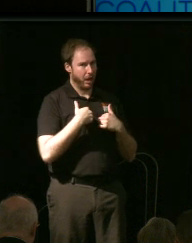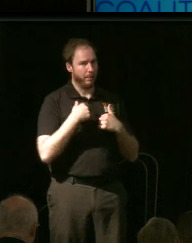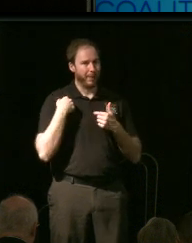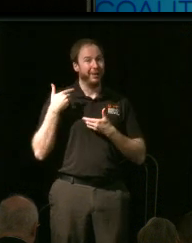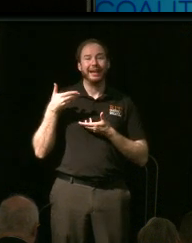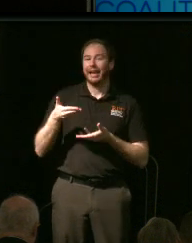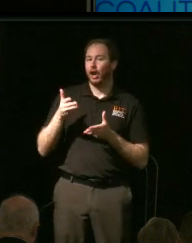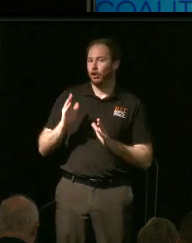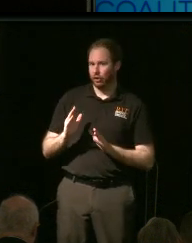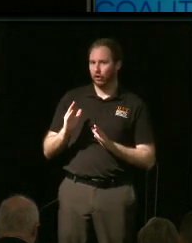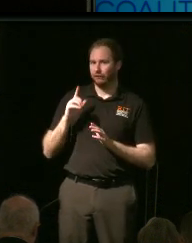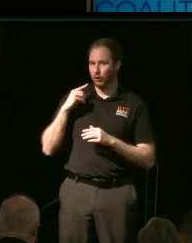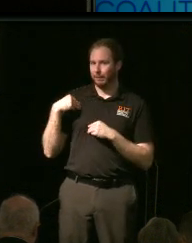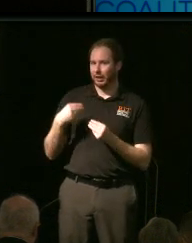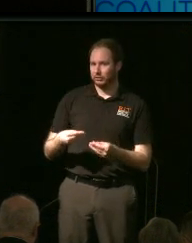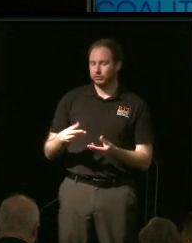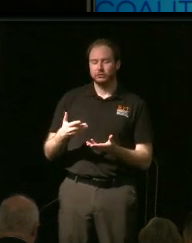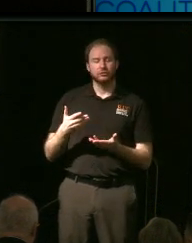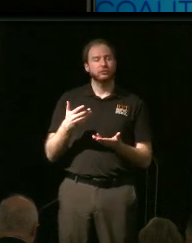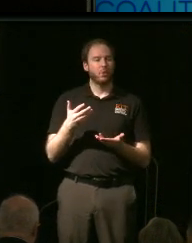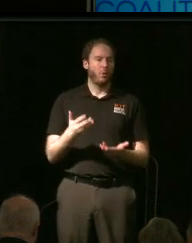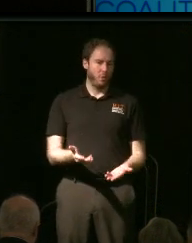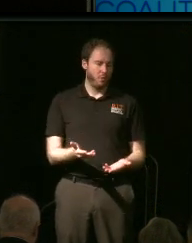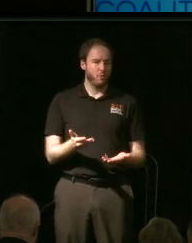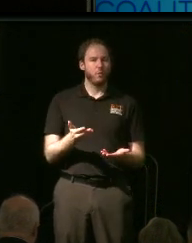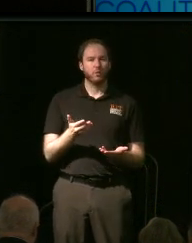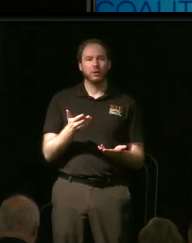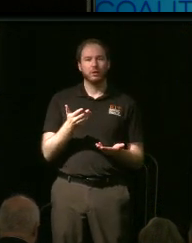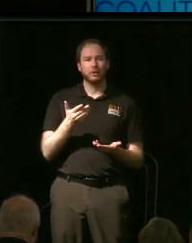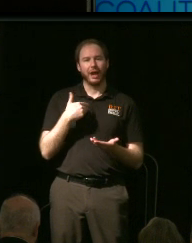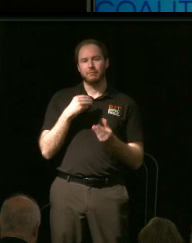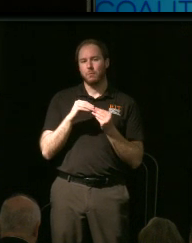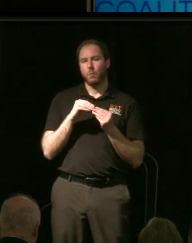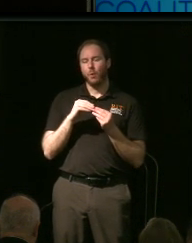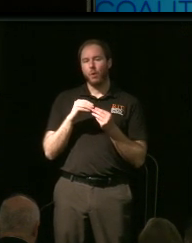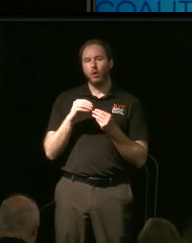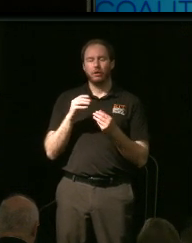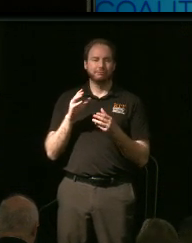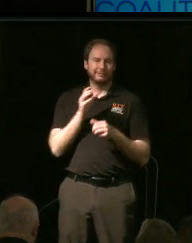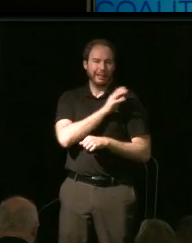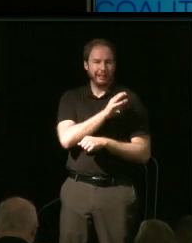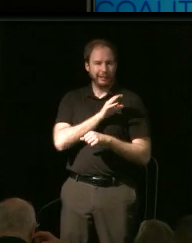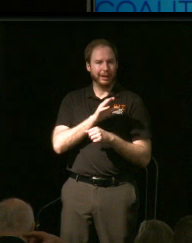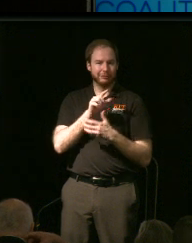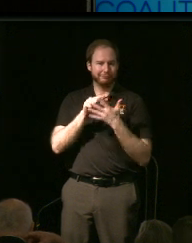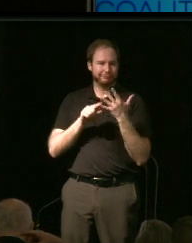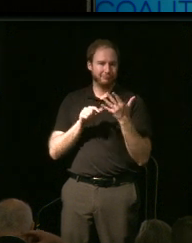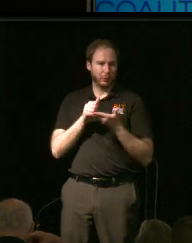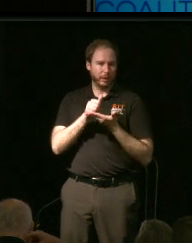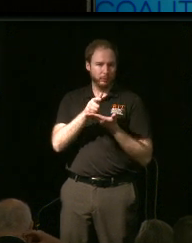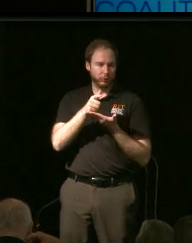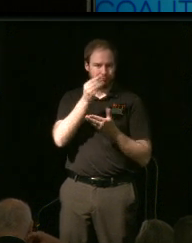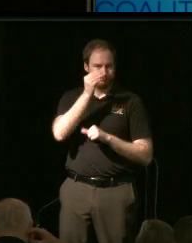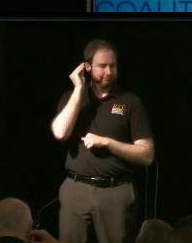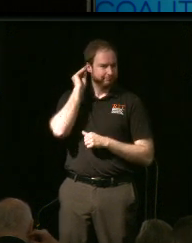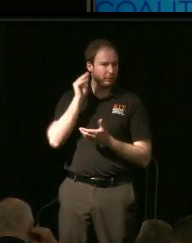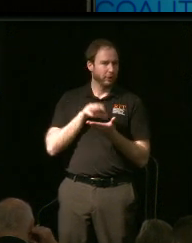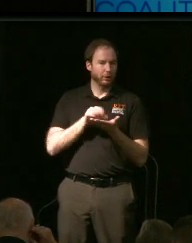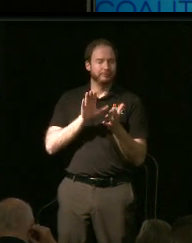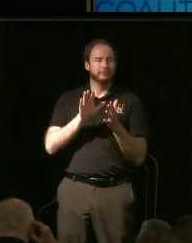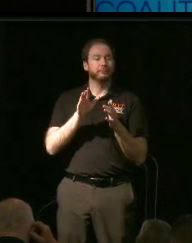you look at this to see if they have any other clinical features that might clue you in. So basically, in